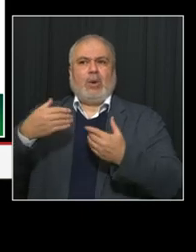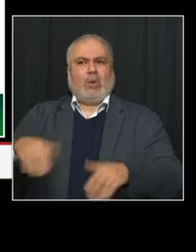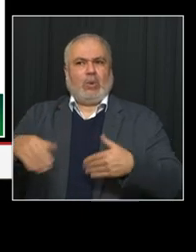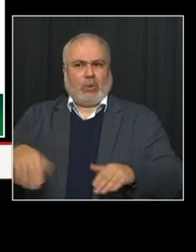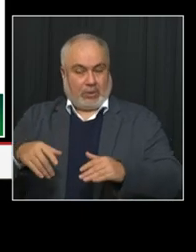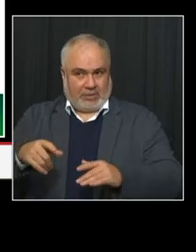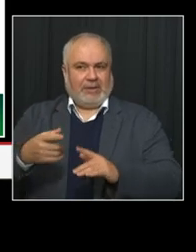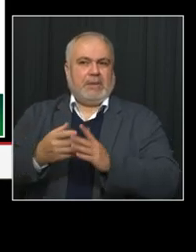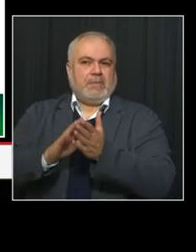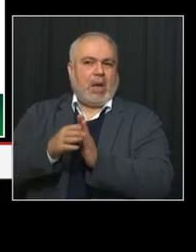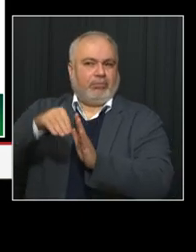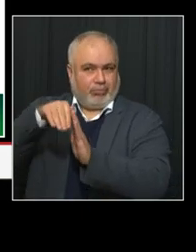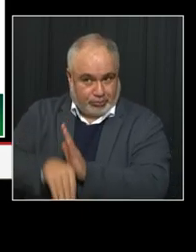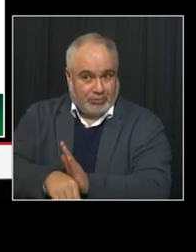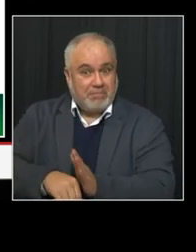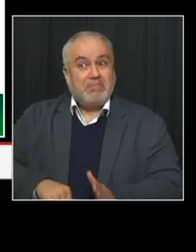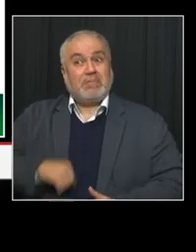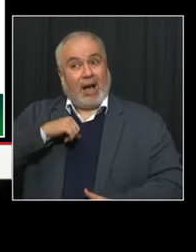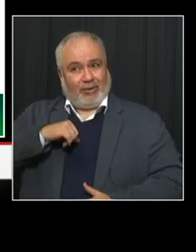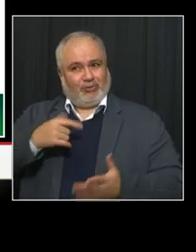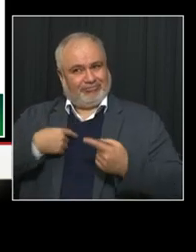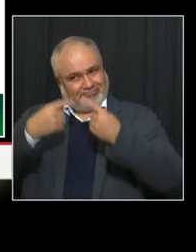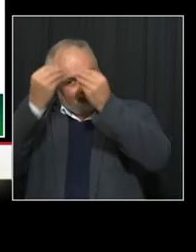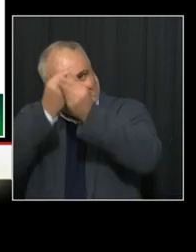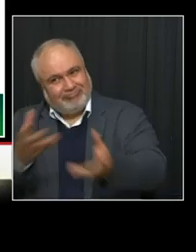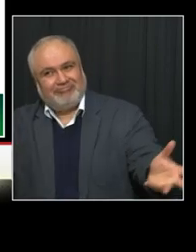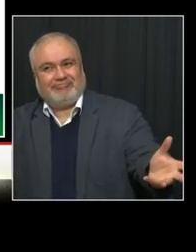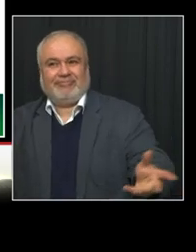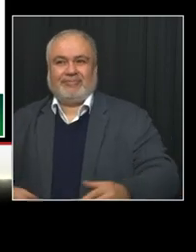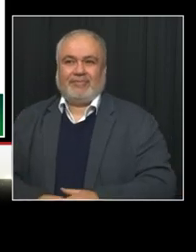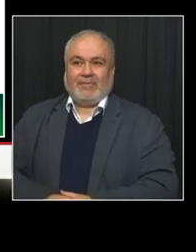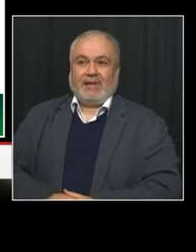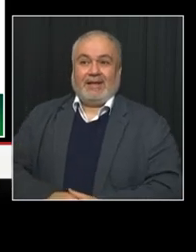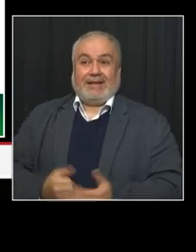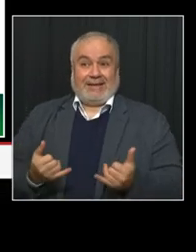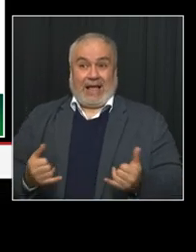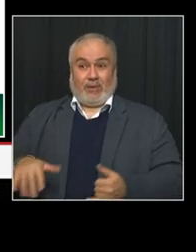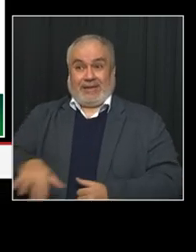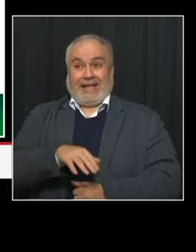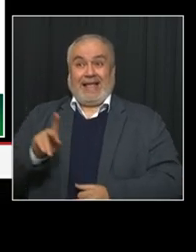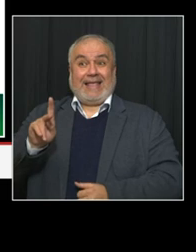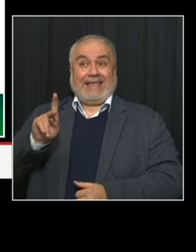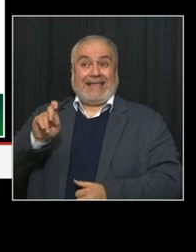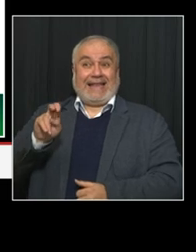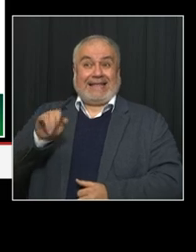work that we've done on Kennedy Street alone, MPD with federal